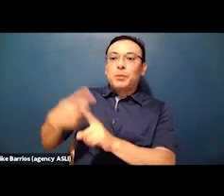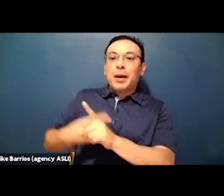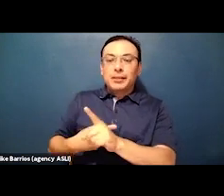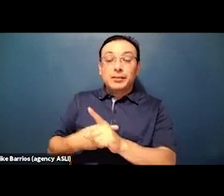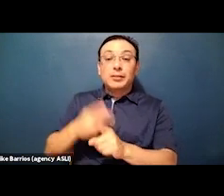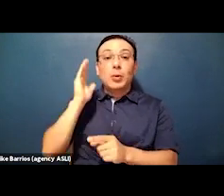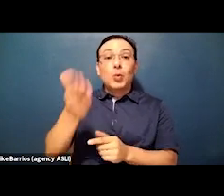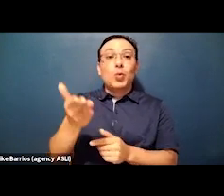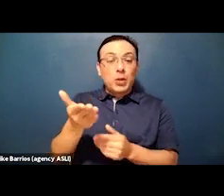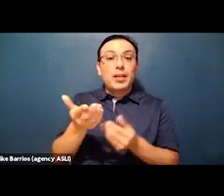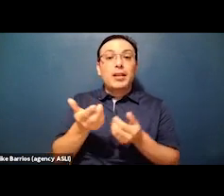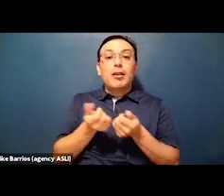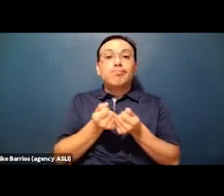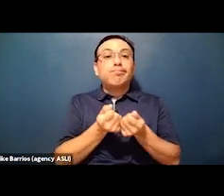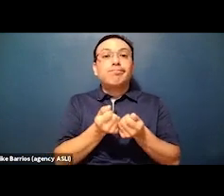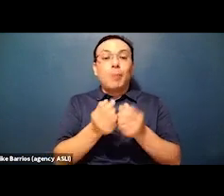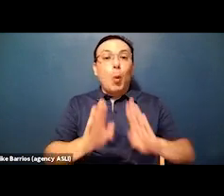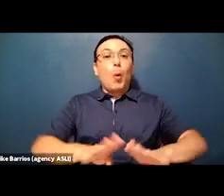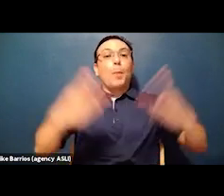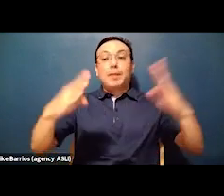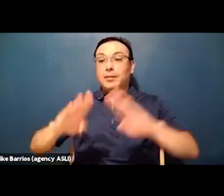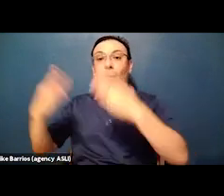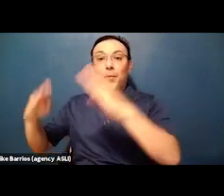4 different lines